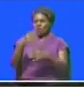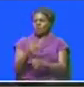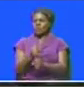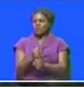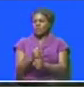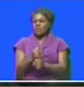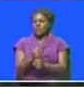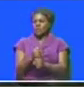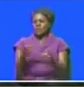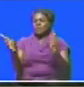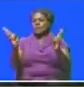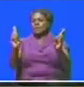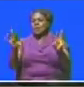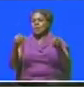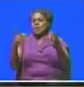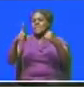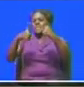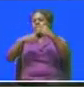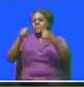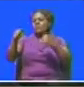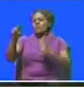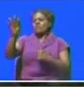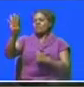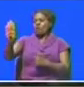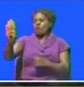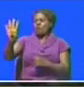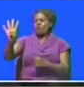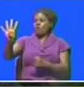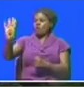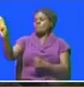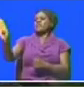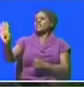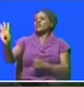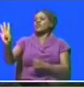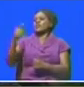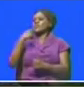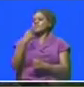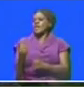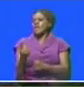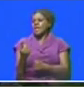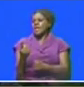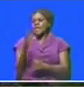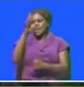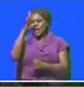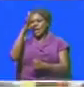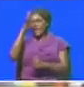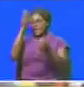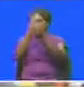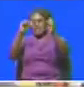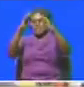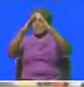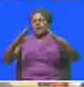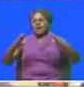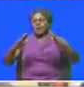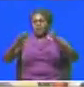Mofo, tayari sasa 6.4 billion shillings zinaenda huko. Alafu wanakuja, wanamdanganya hapa State House.